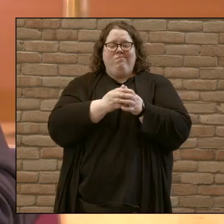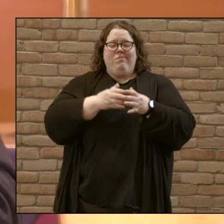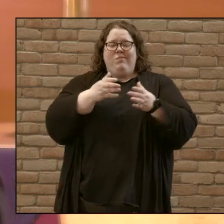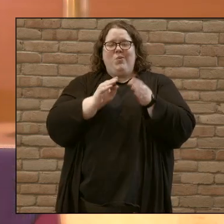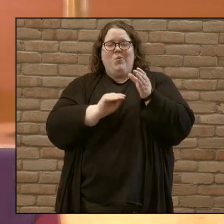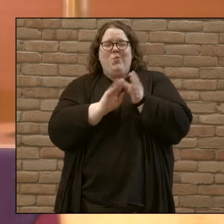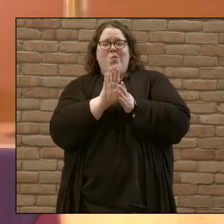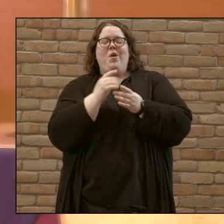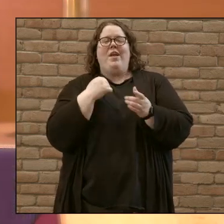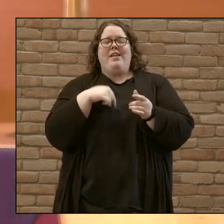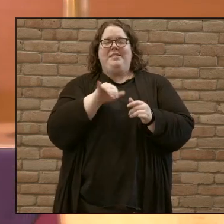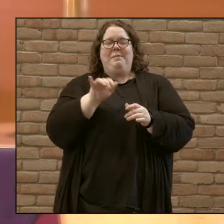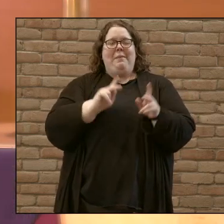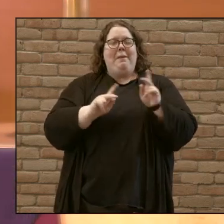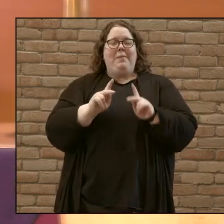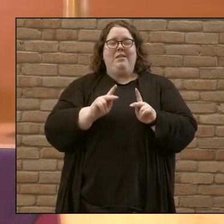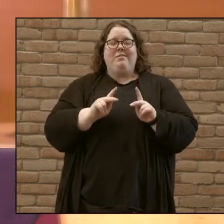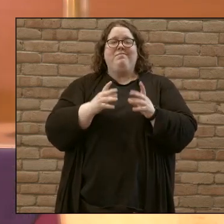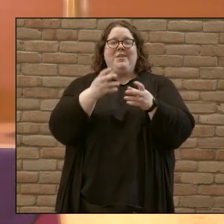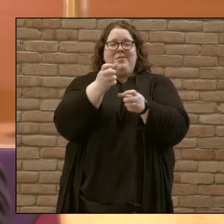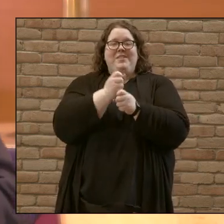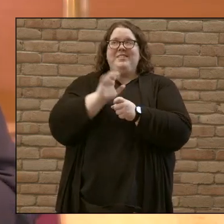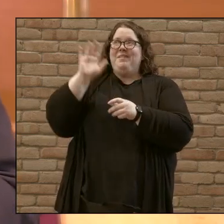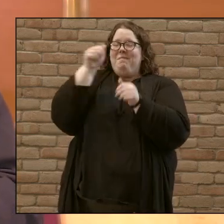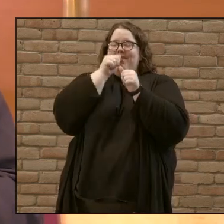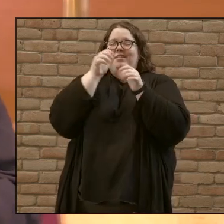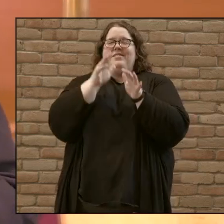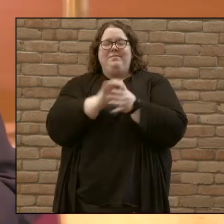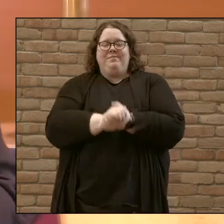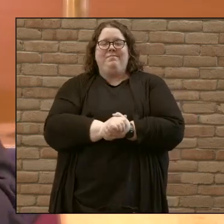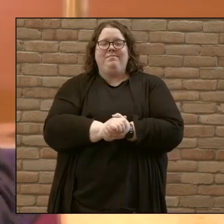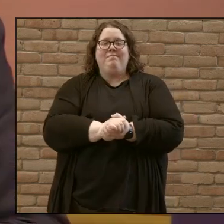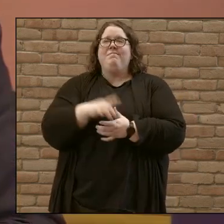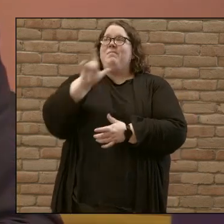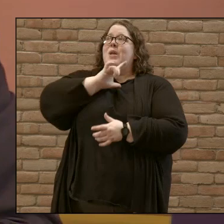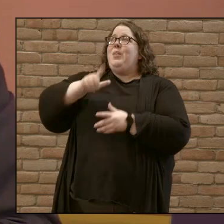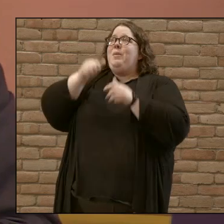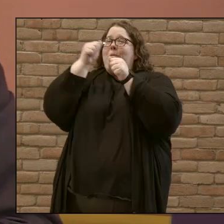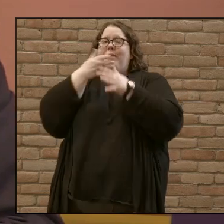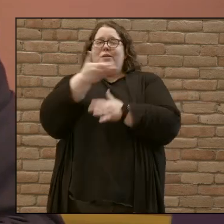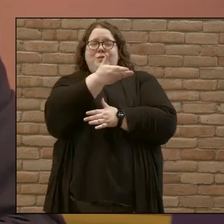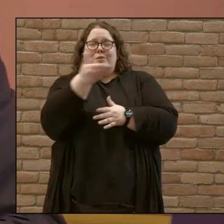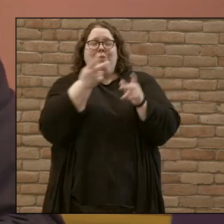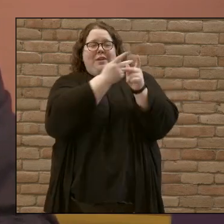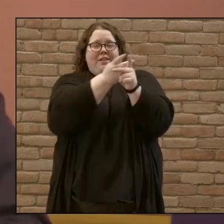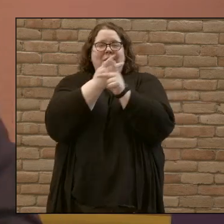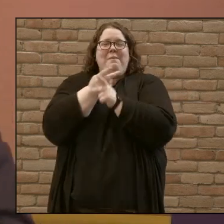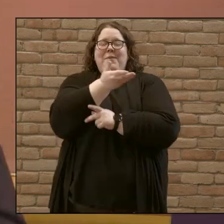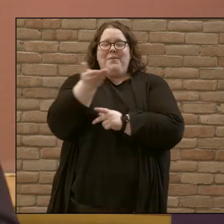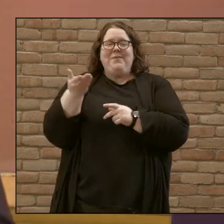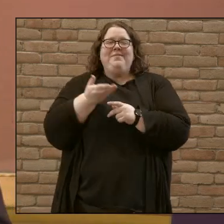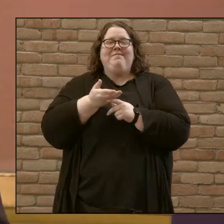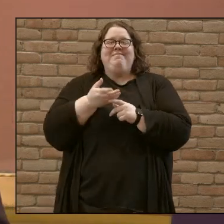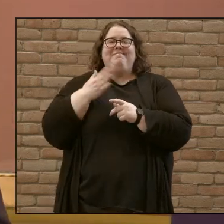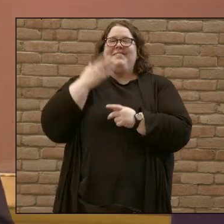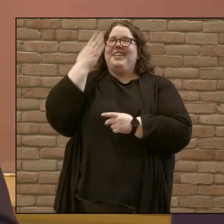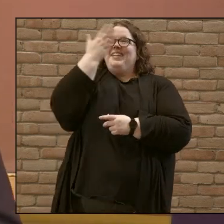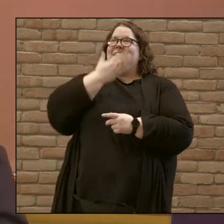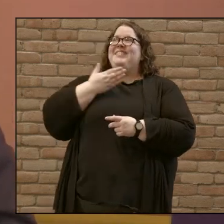church. Now receive the blessing of our Lord. May the Lord bless you and keep you. May he make his